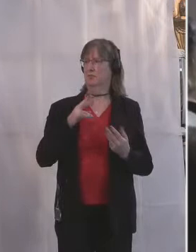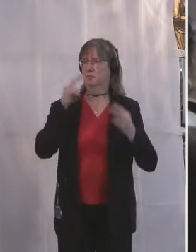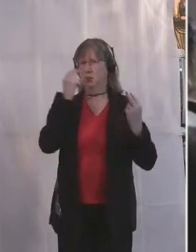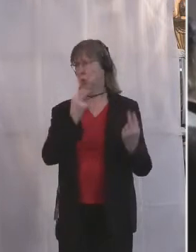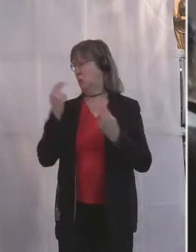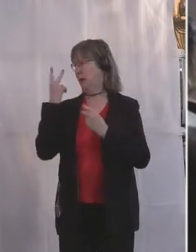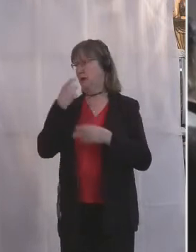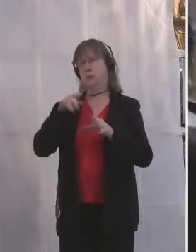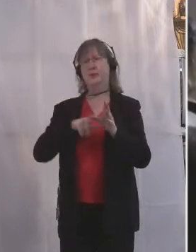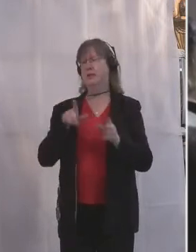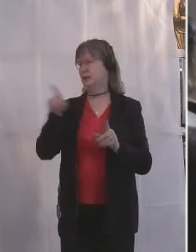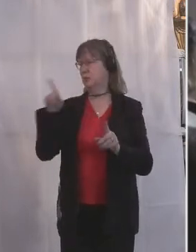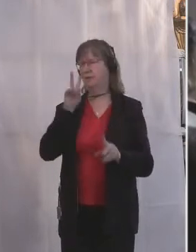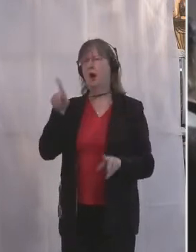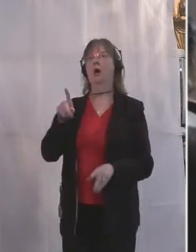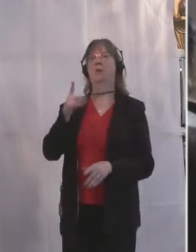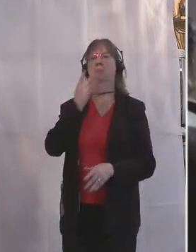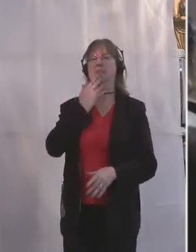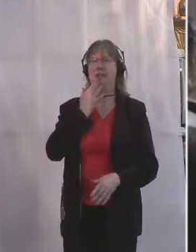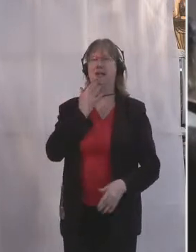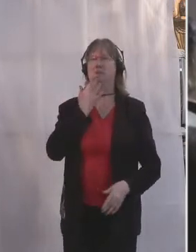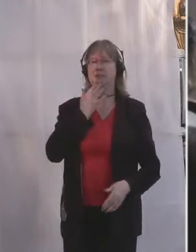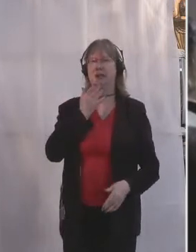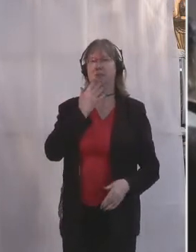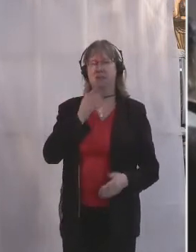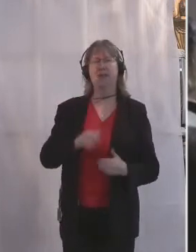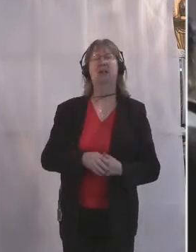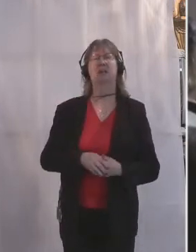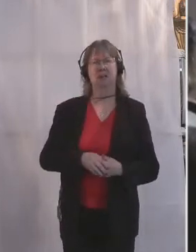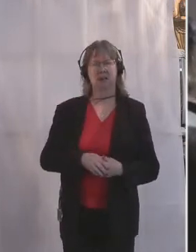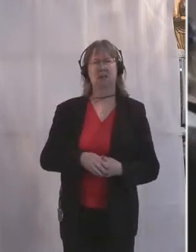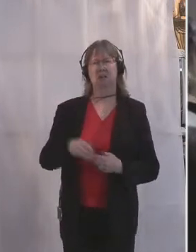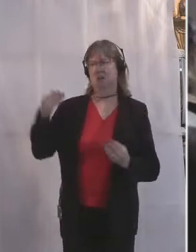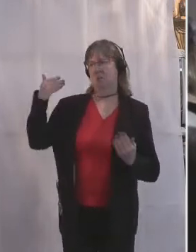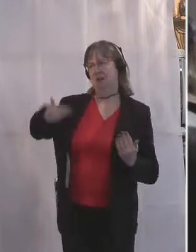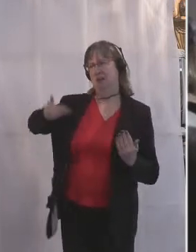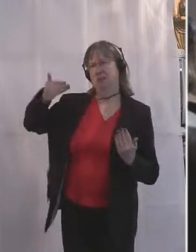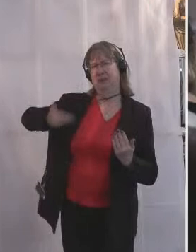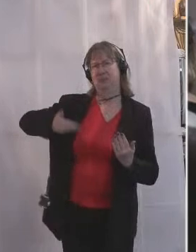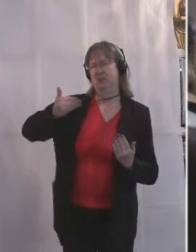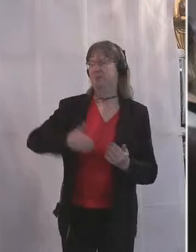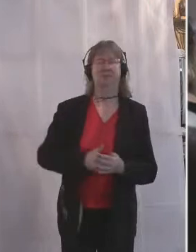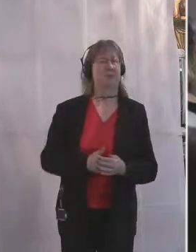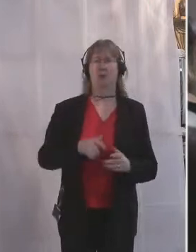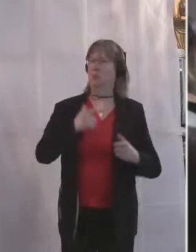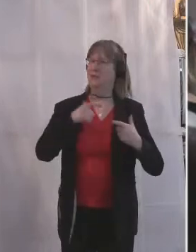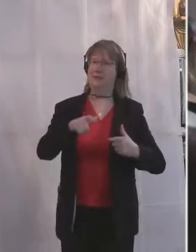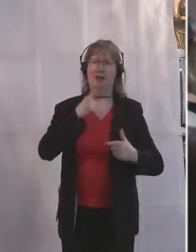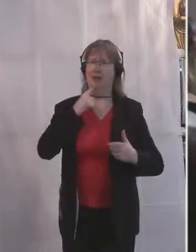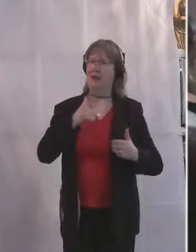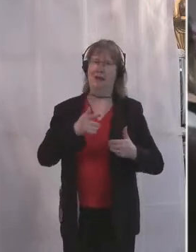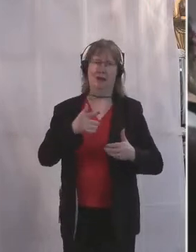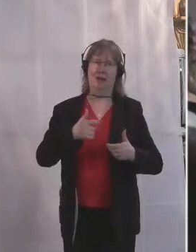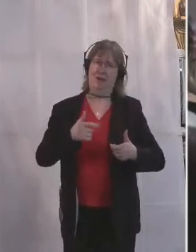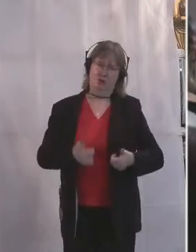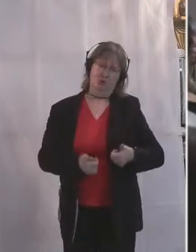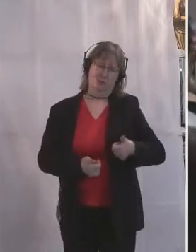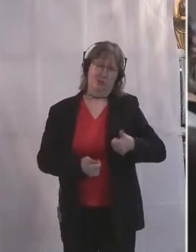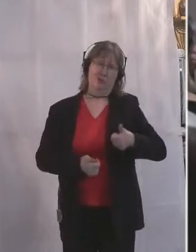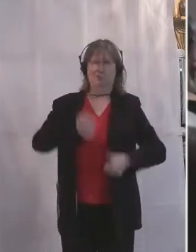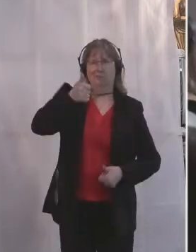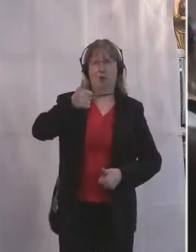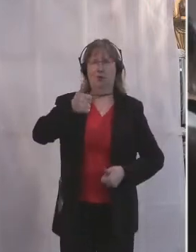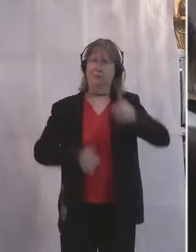last 20 years, understanding that trickle-down hasn't worked. We've still got huge levelling up challenges ourselves just in Greater